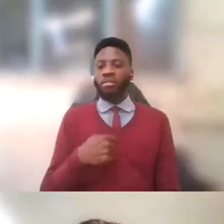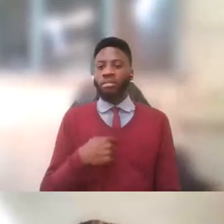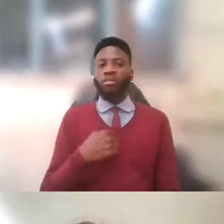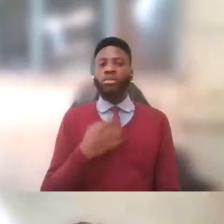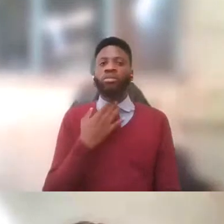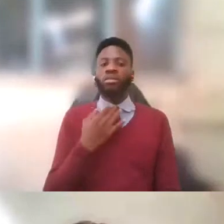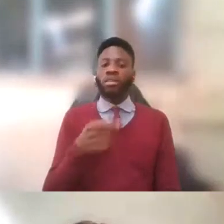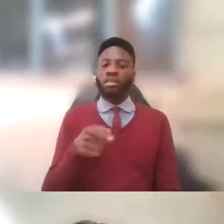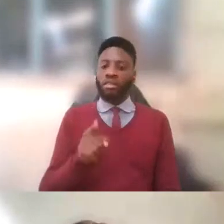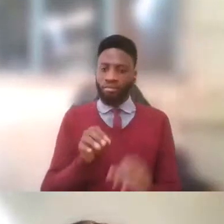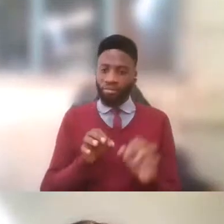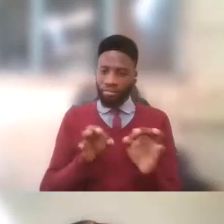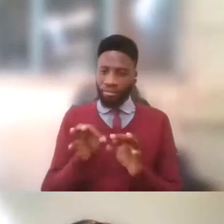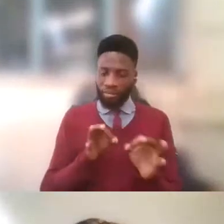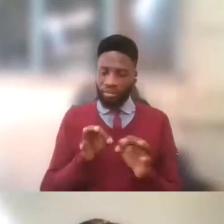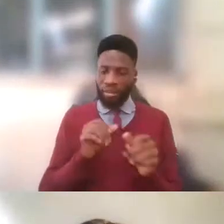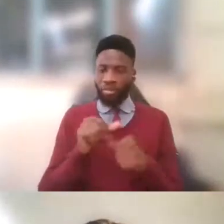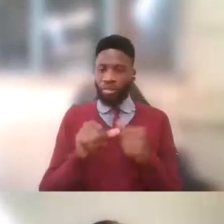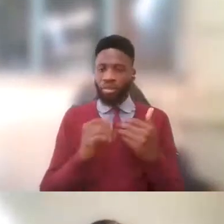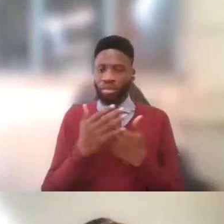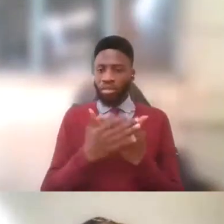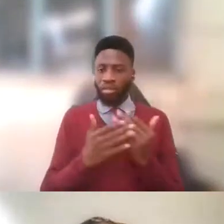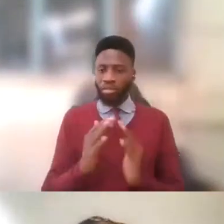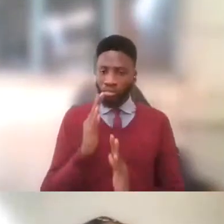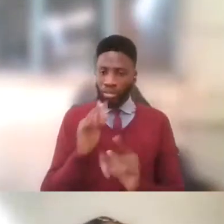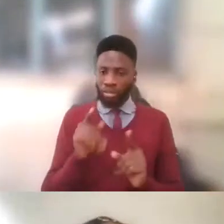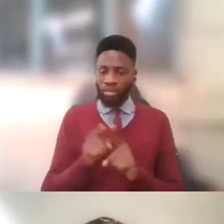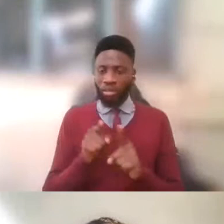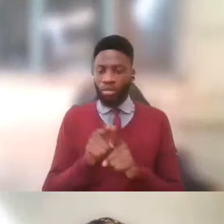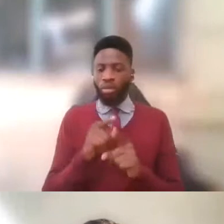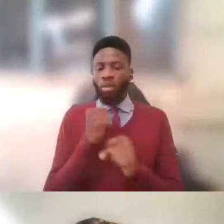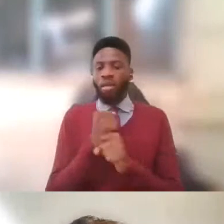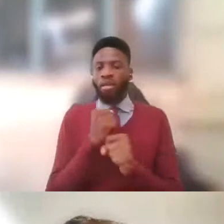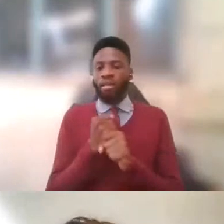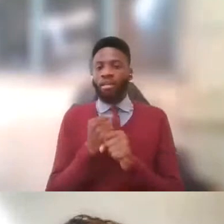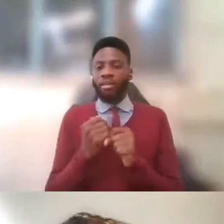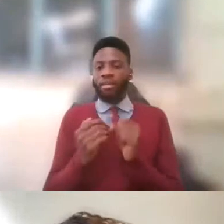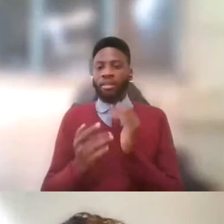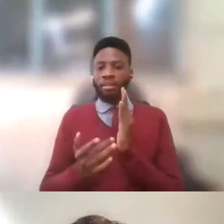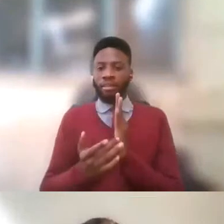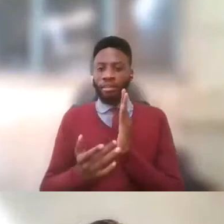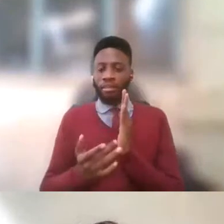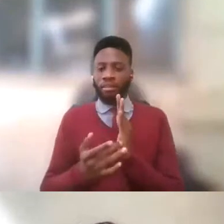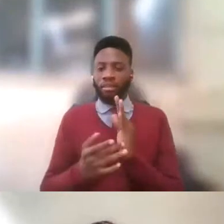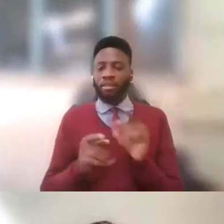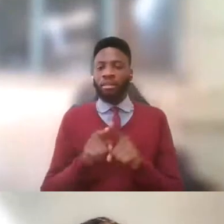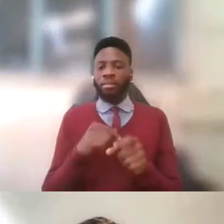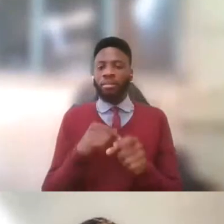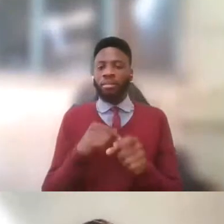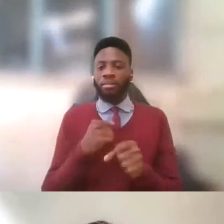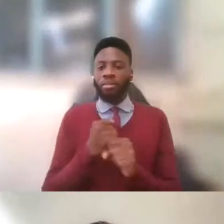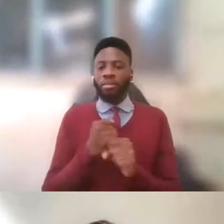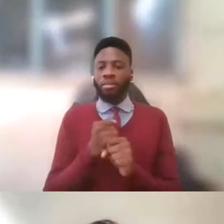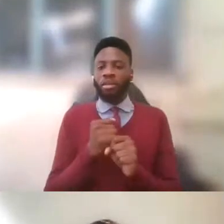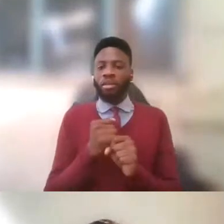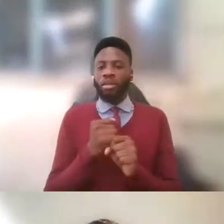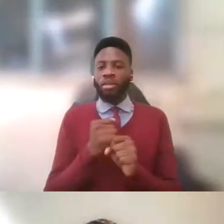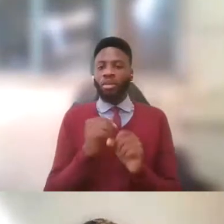is for anyone that's listening to this and anyone like Blessing or Lorna that want to follow in their fantastic footsteps and consider that. We